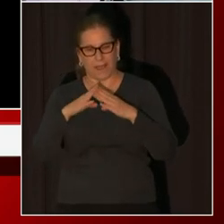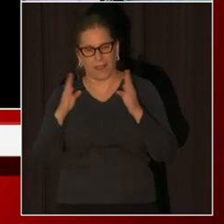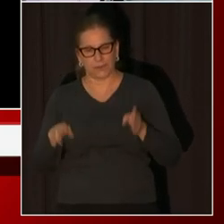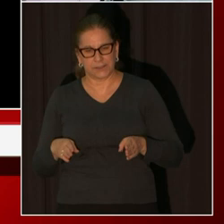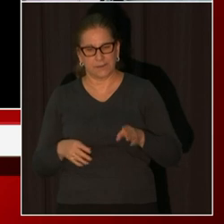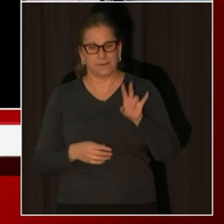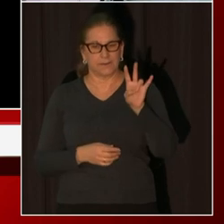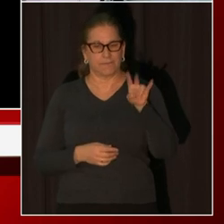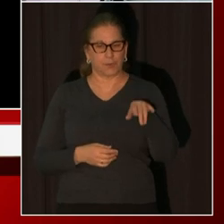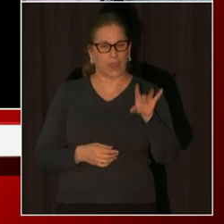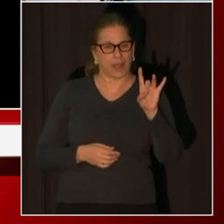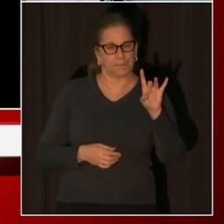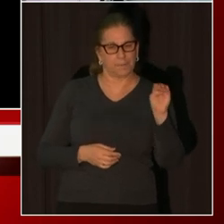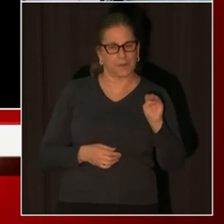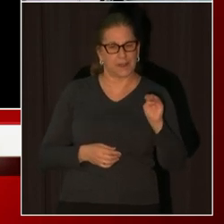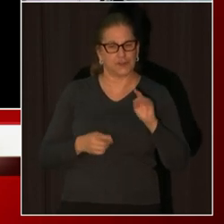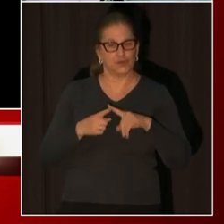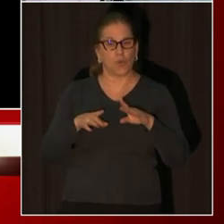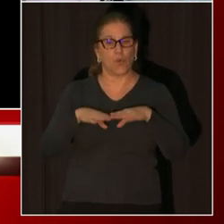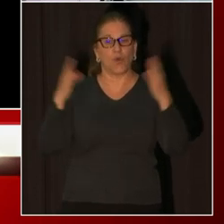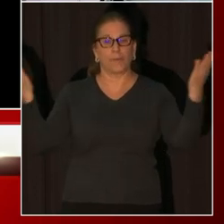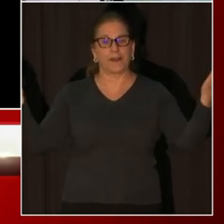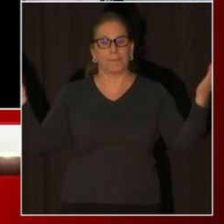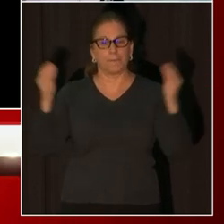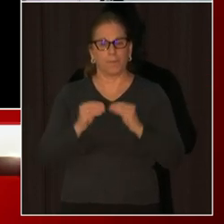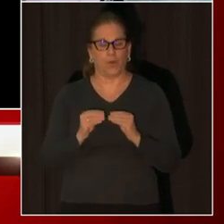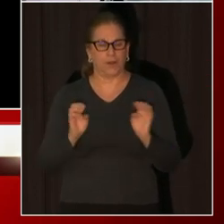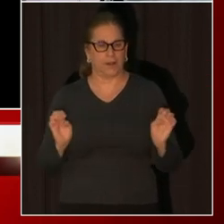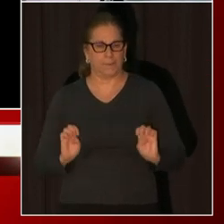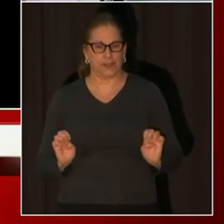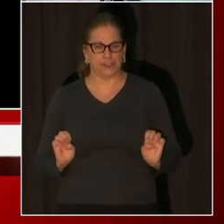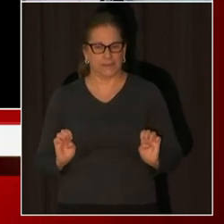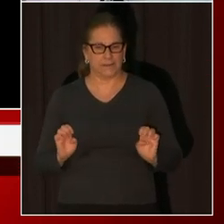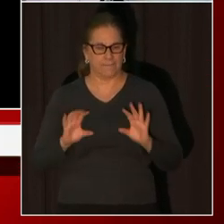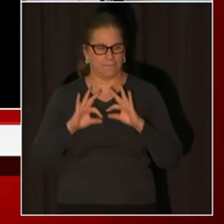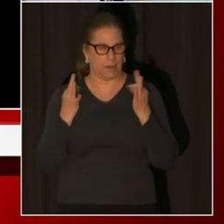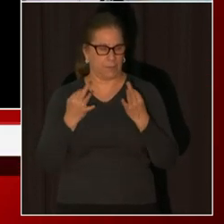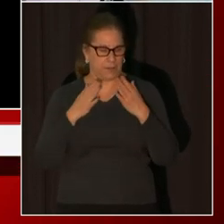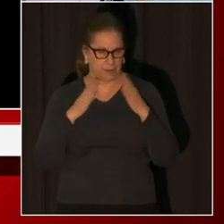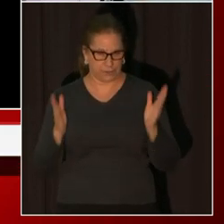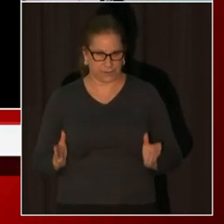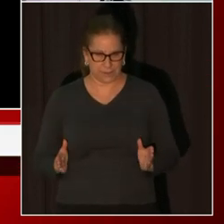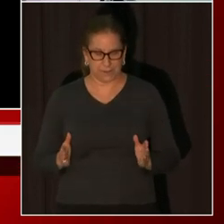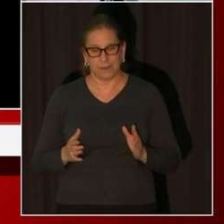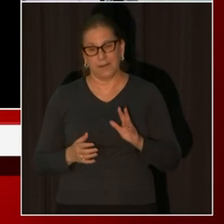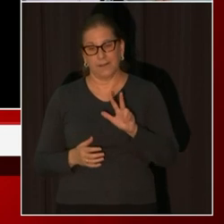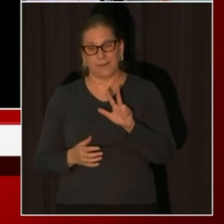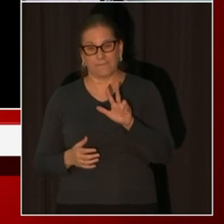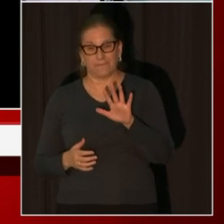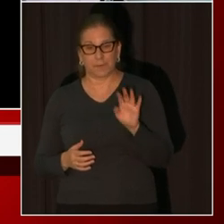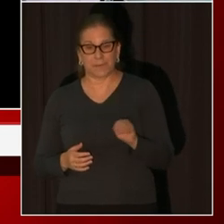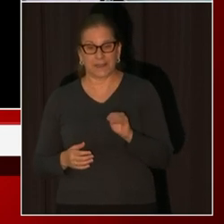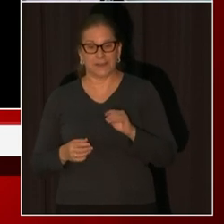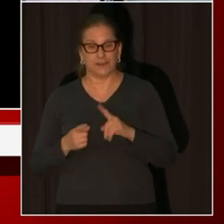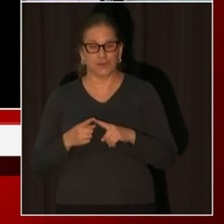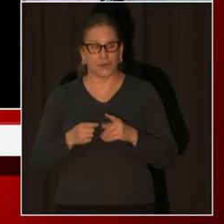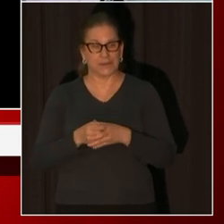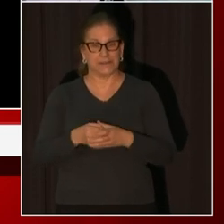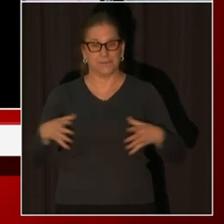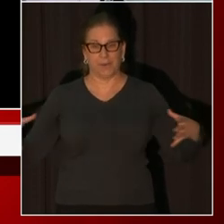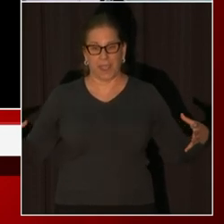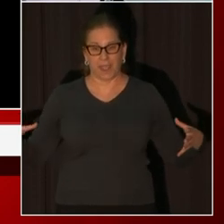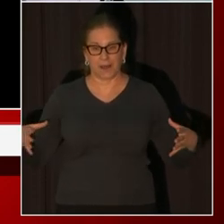to open ward-based emergency family housing, and then $35 million to expand and renovate our permanent and temporary supportive